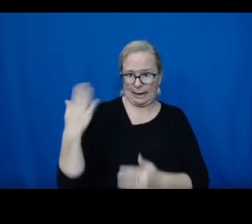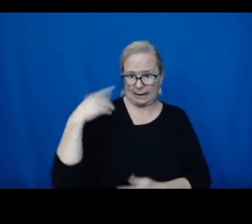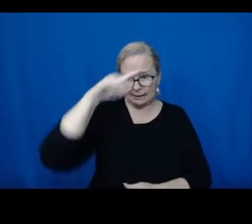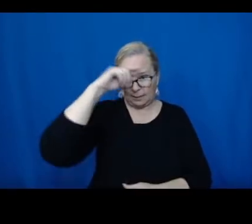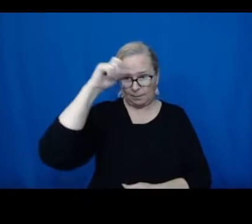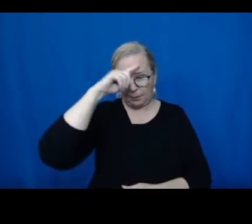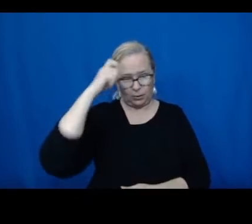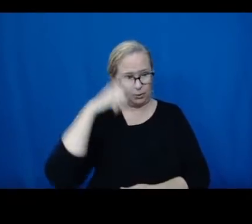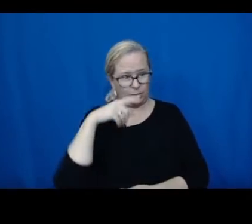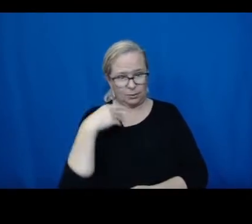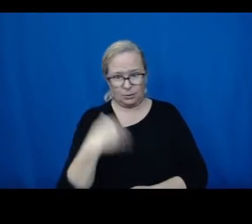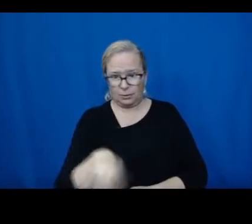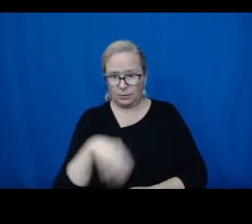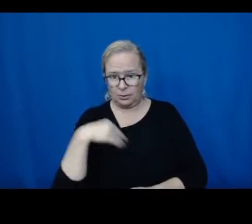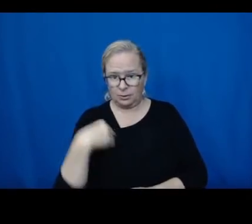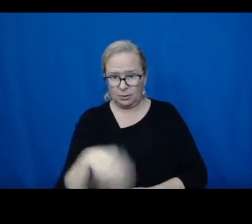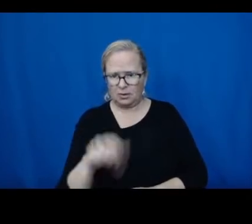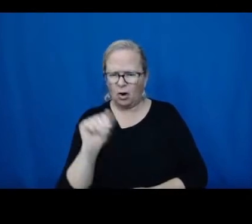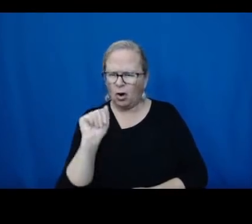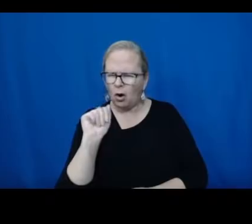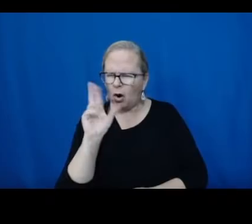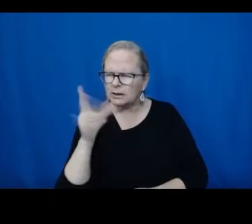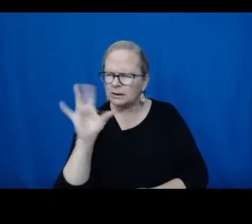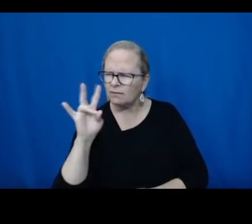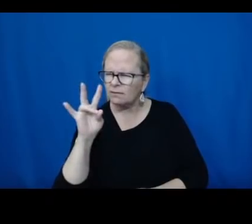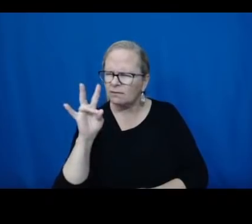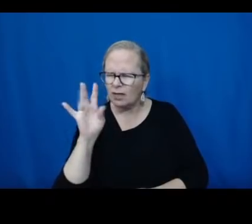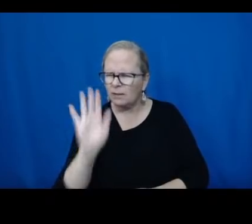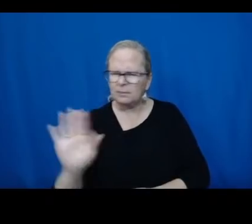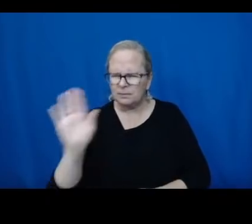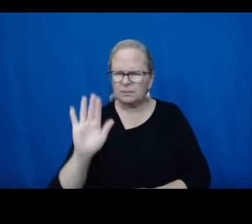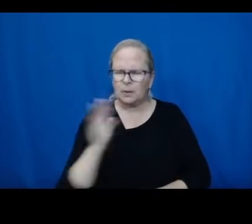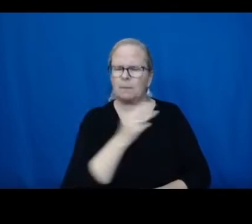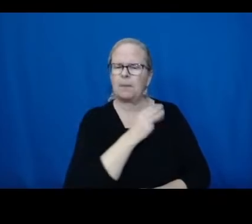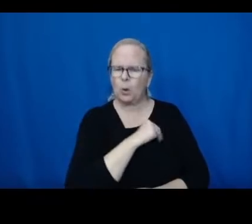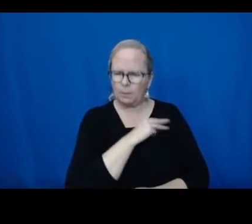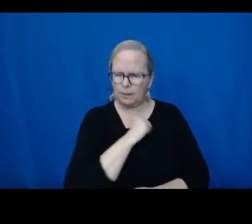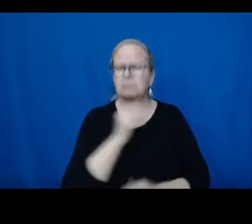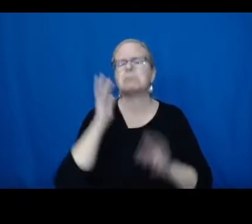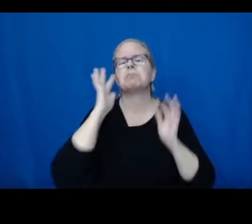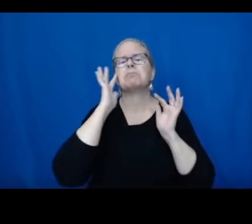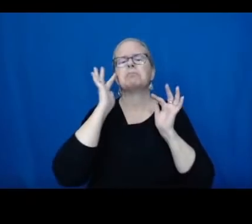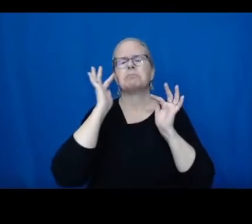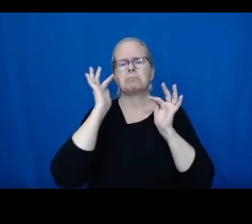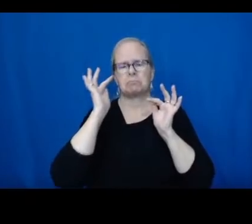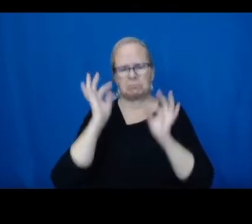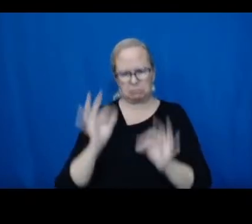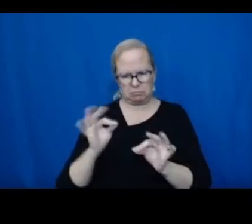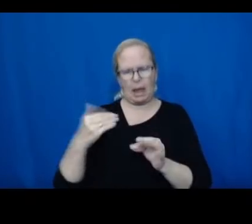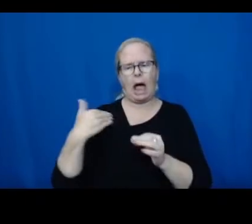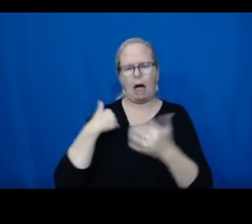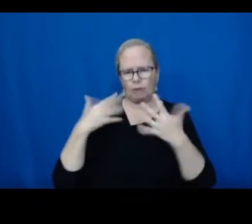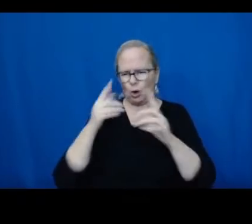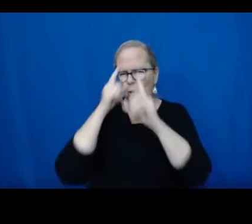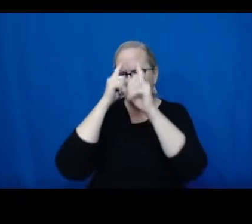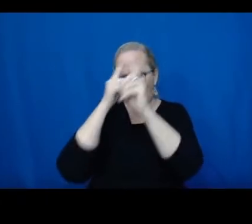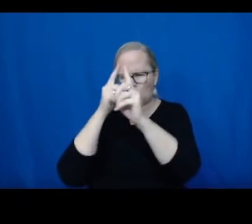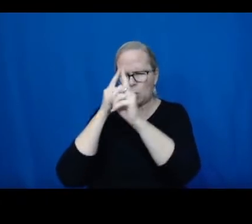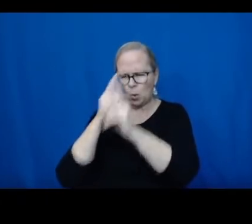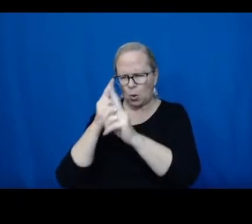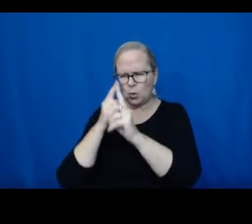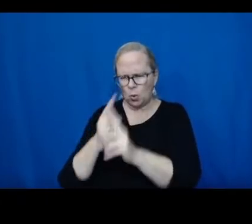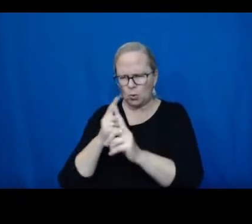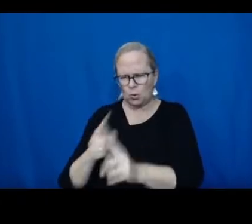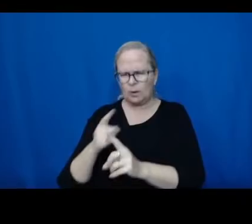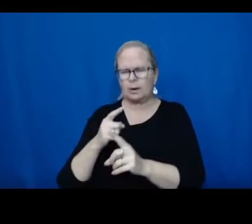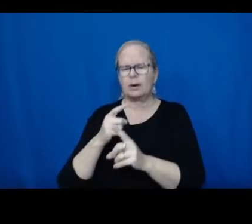Manitoba. There were vaccine targets that were set. And then that first week in August, an announcement was made, we're going to be dropping the mask mandates. There's